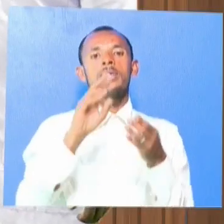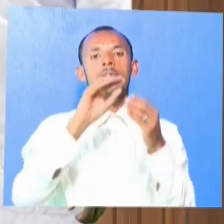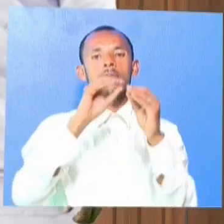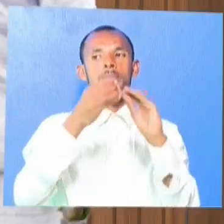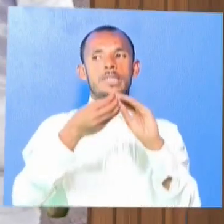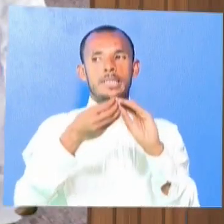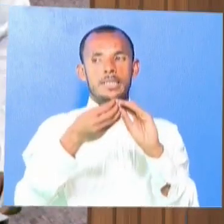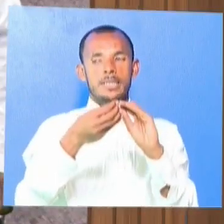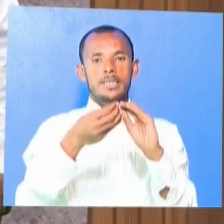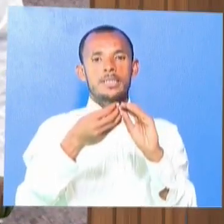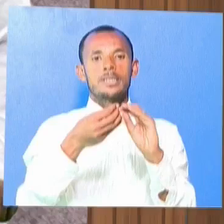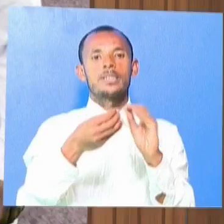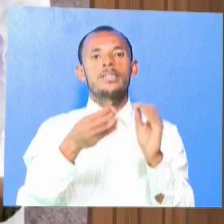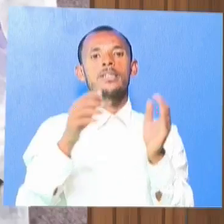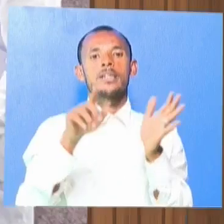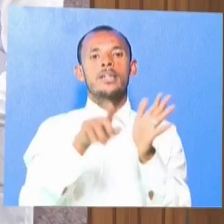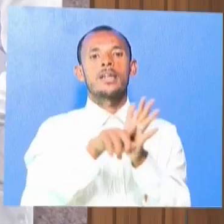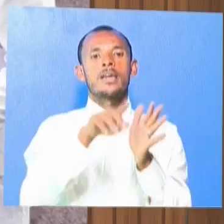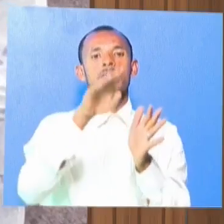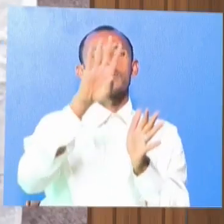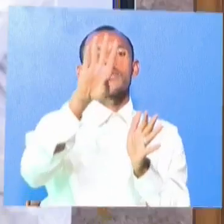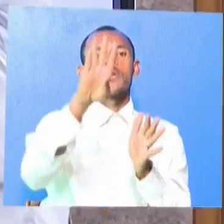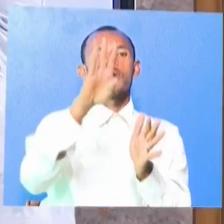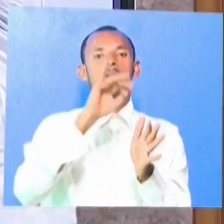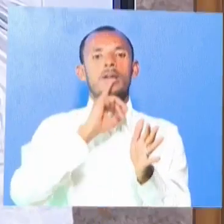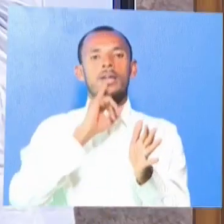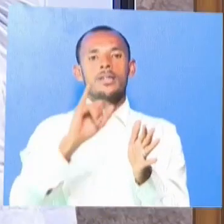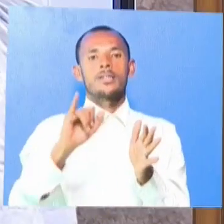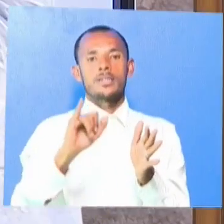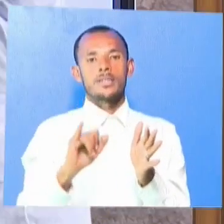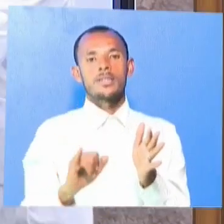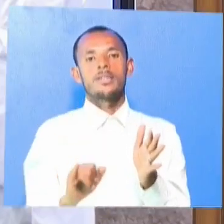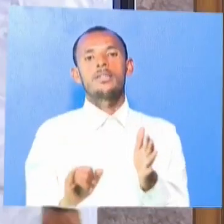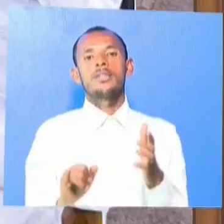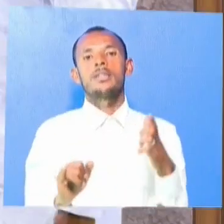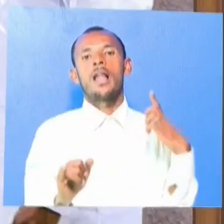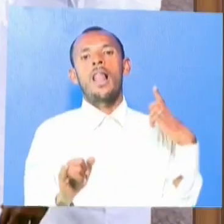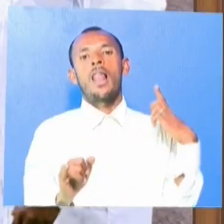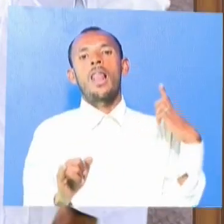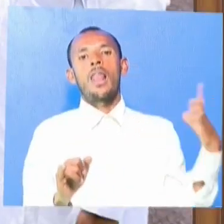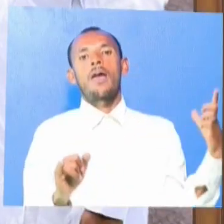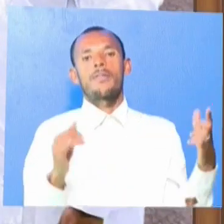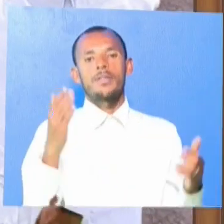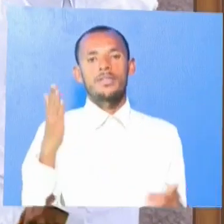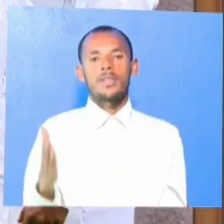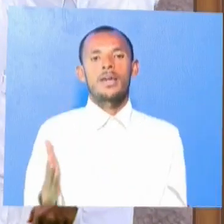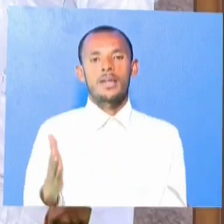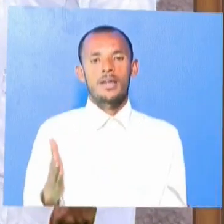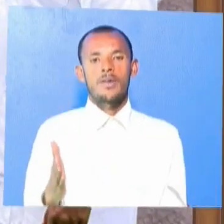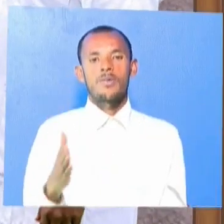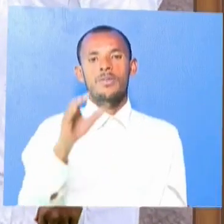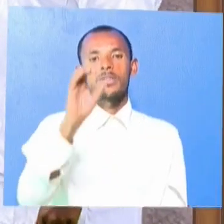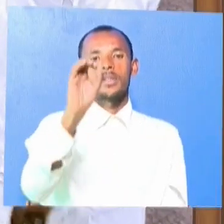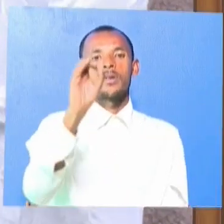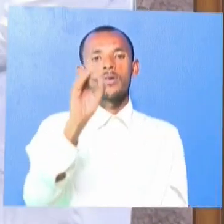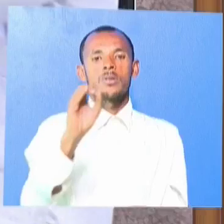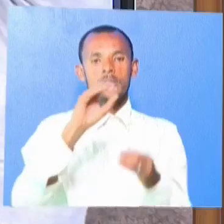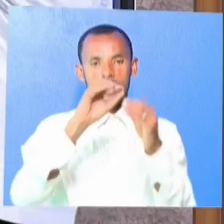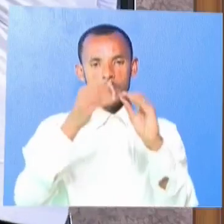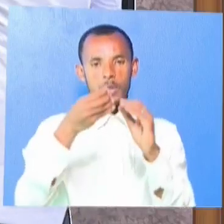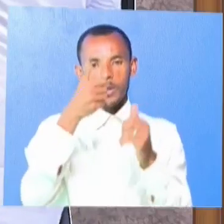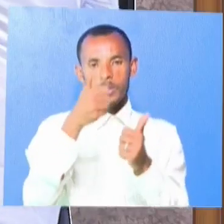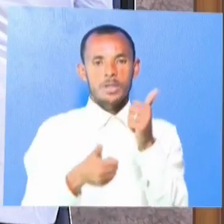numbers, -4 is to the left side. -4 is to the left side of 0. So the numbers